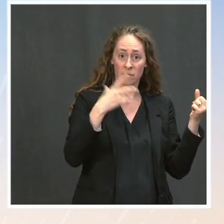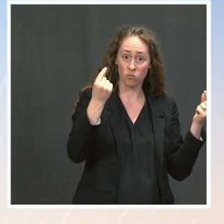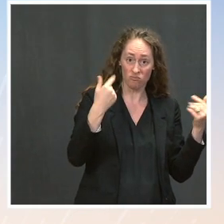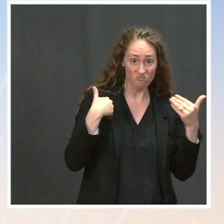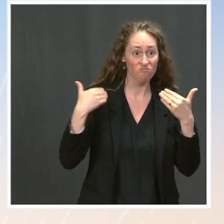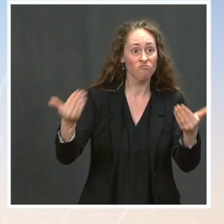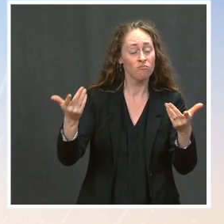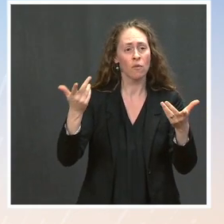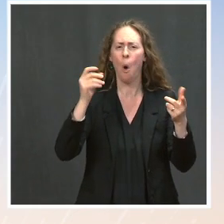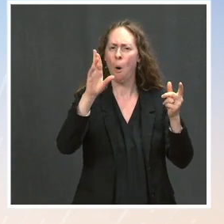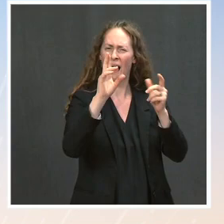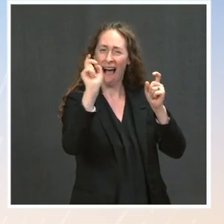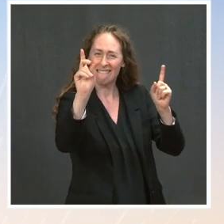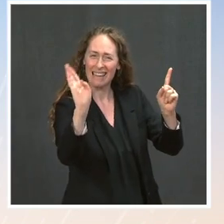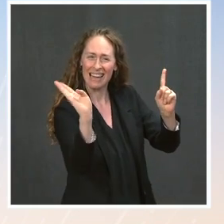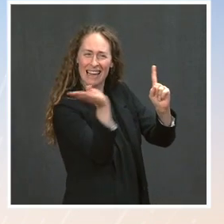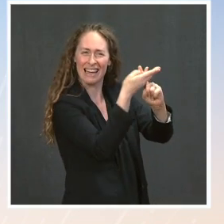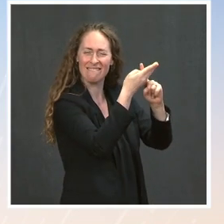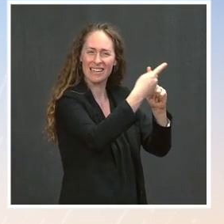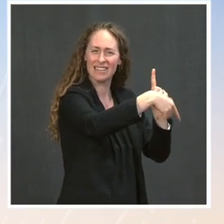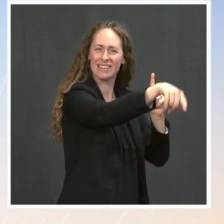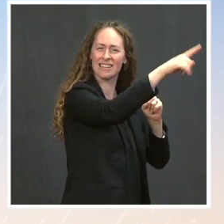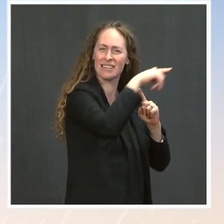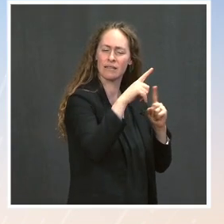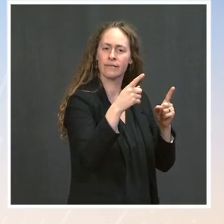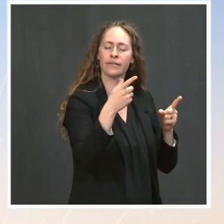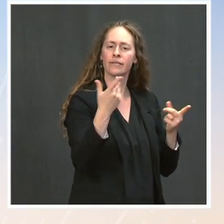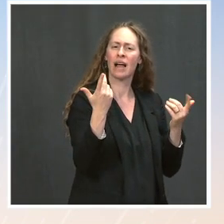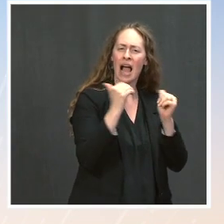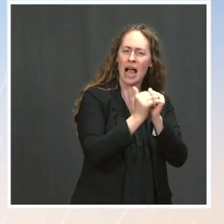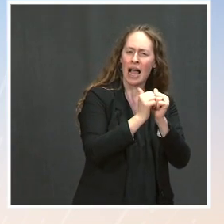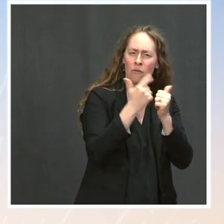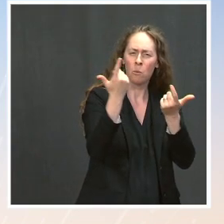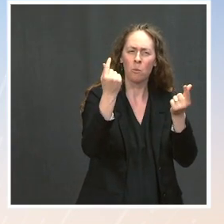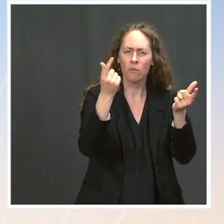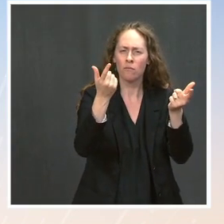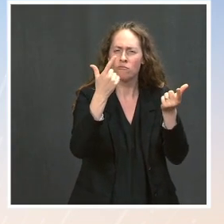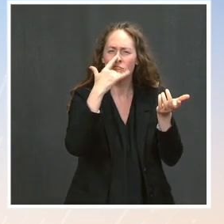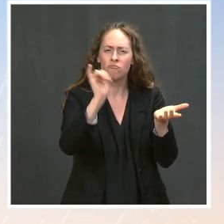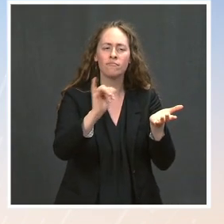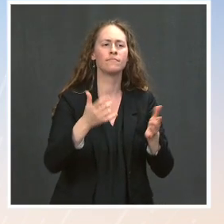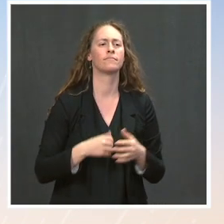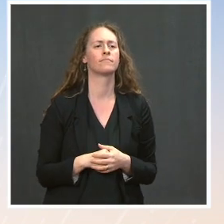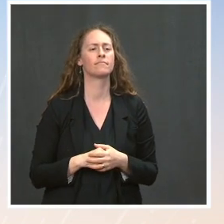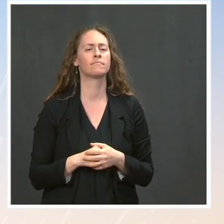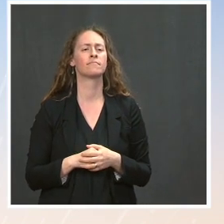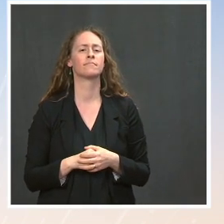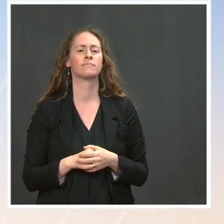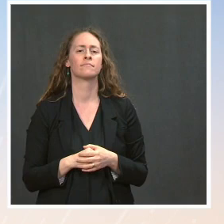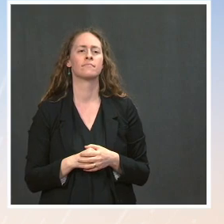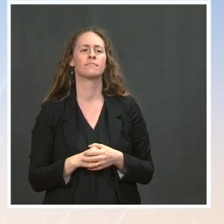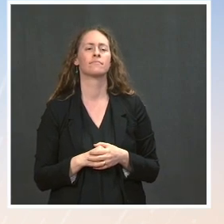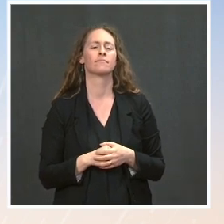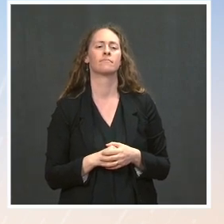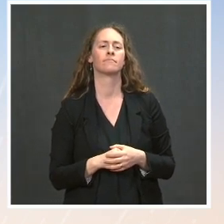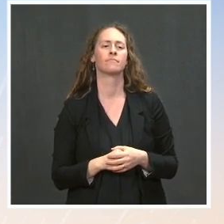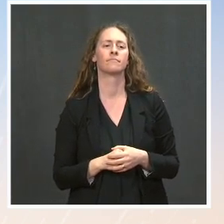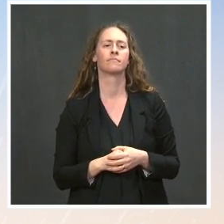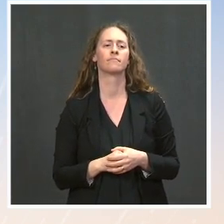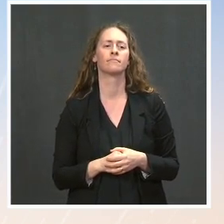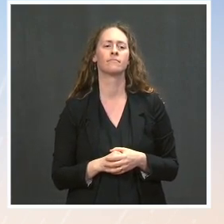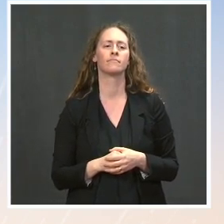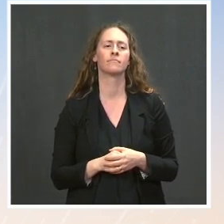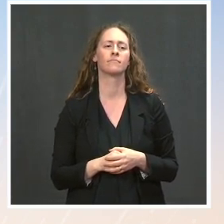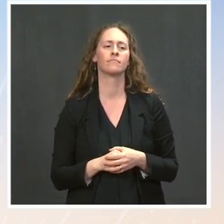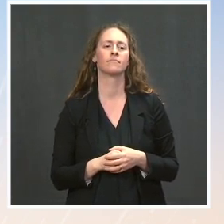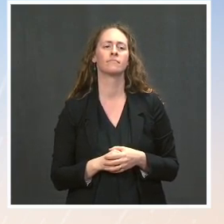convince people that this makes sense? Well, I would say a couple of things to that. The first is on the